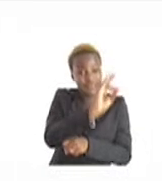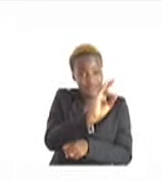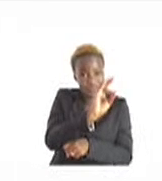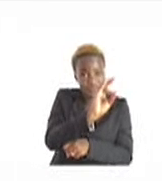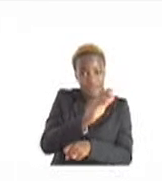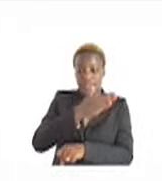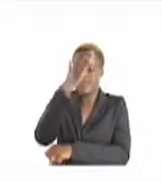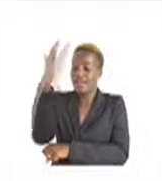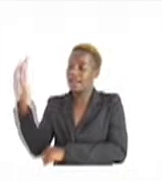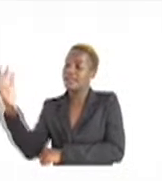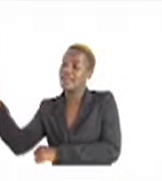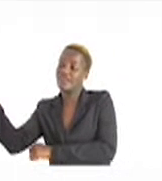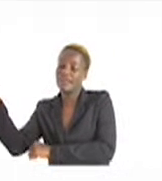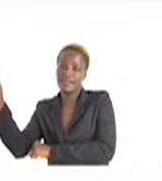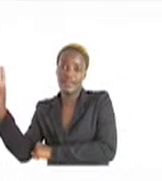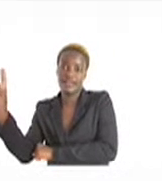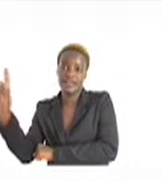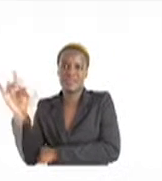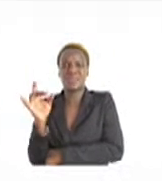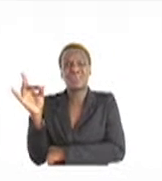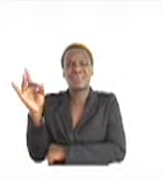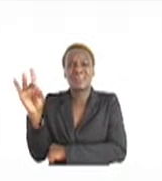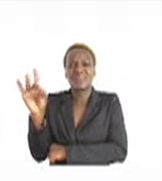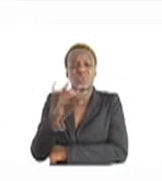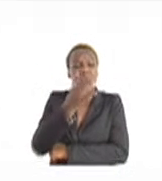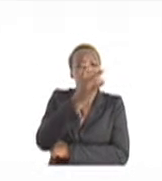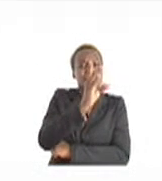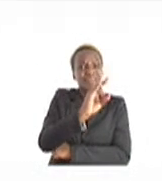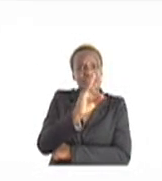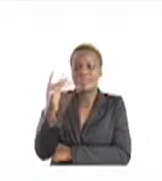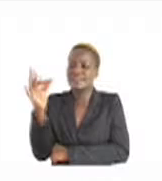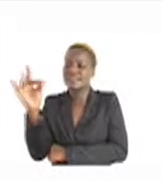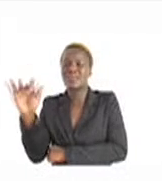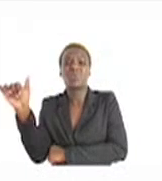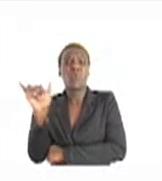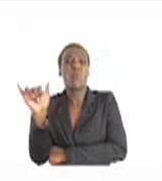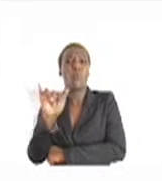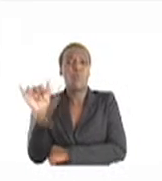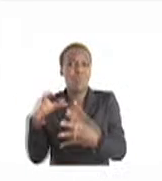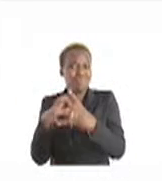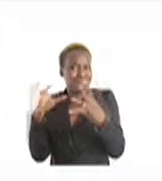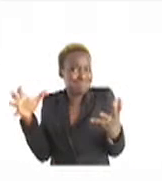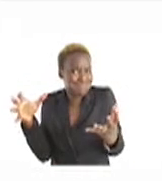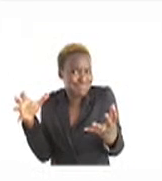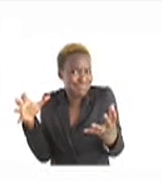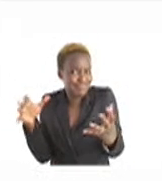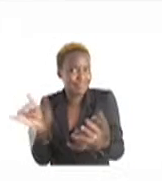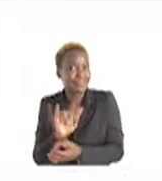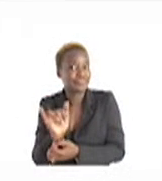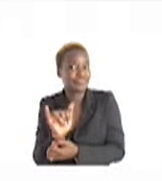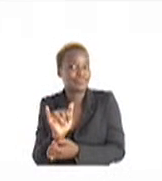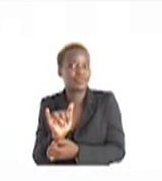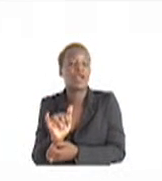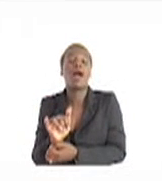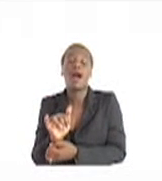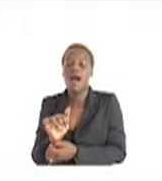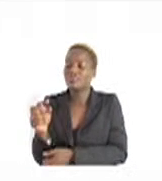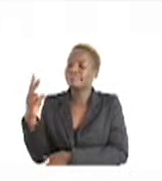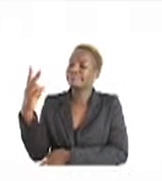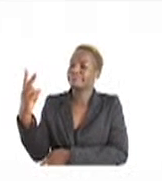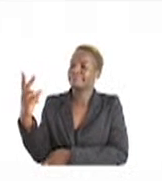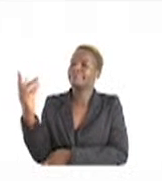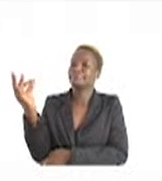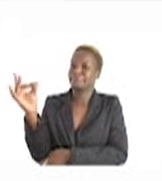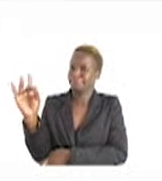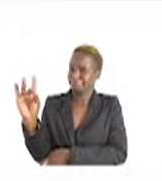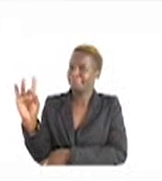have an 8. So between 7 and an 8, which one is greater? 28. That is